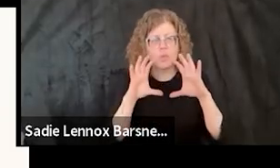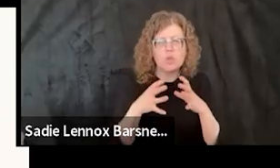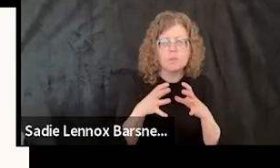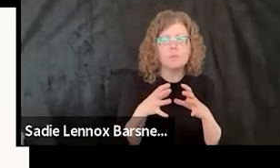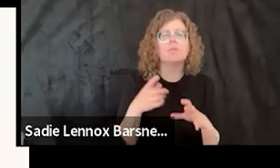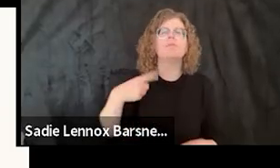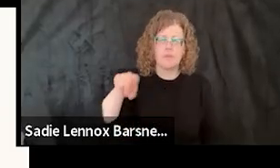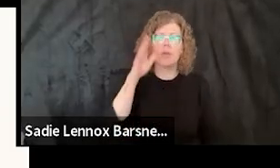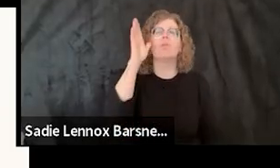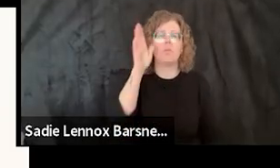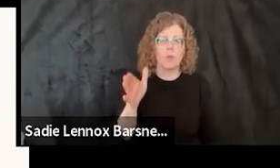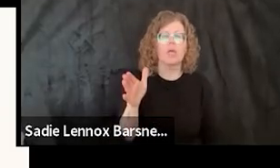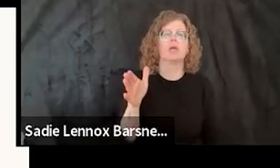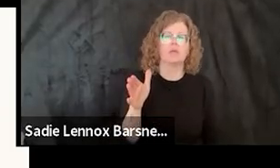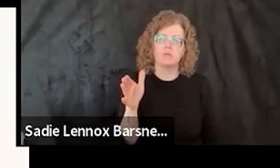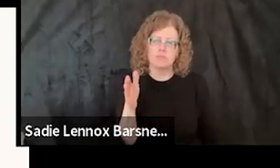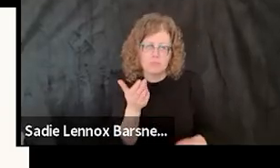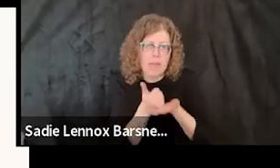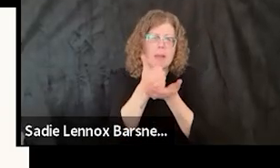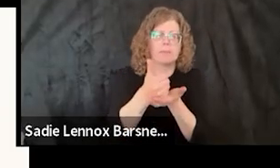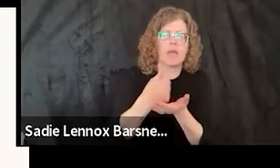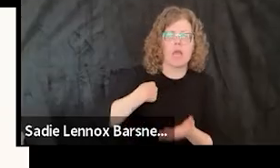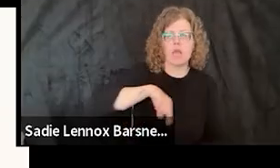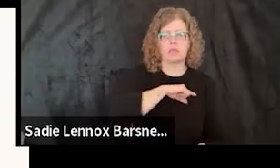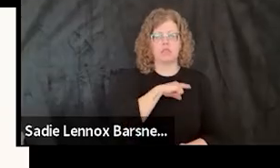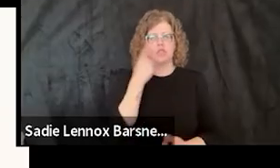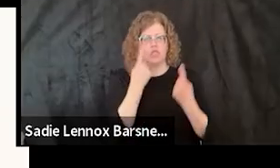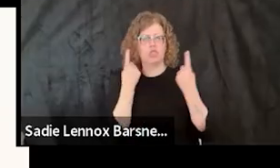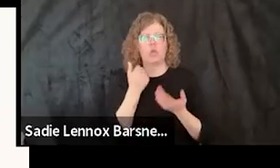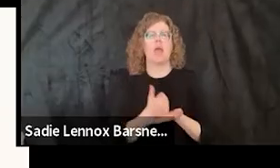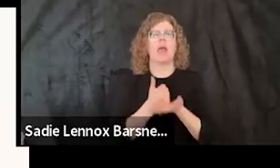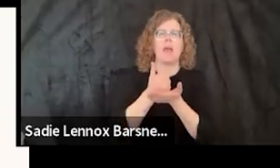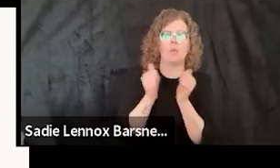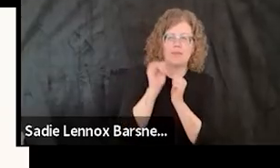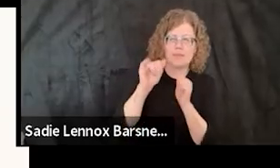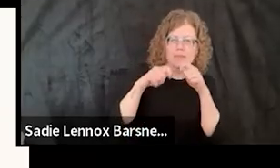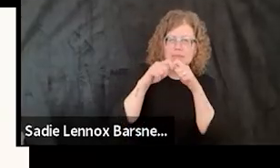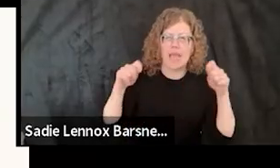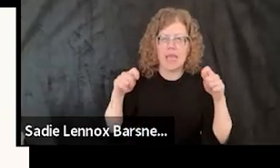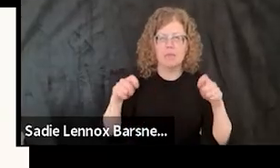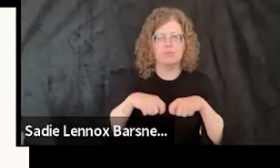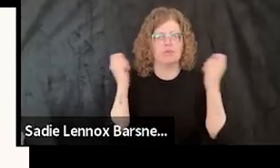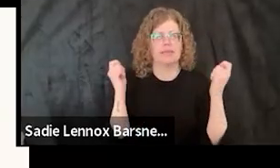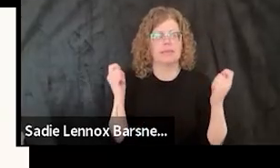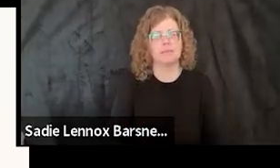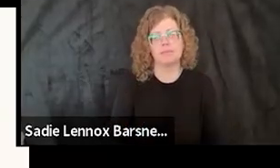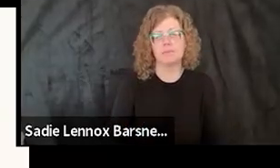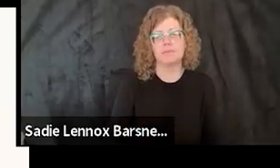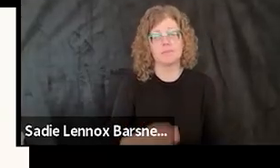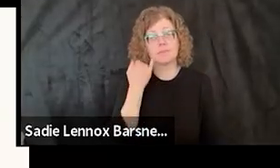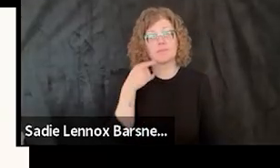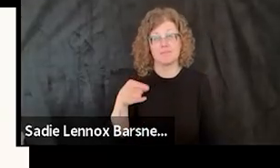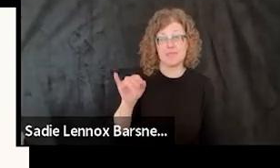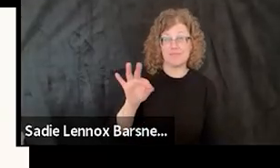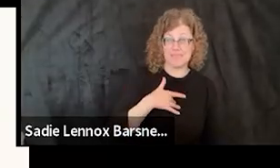tie-breaking equity measure if it arises. Responses to these voluntary self-identification questions are not visible